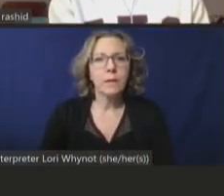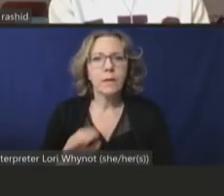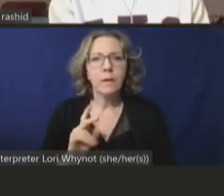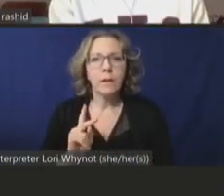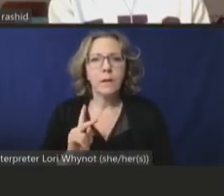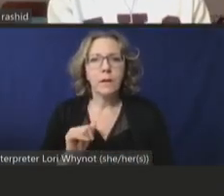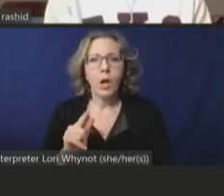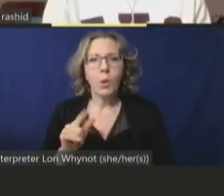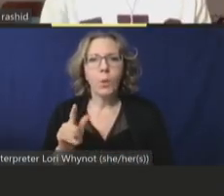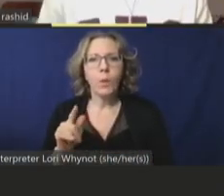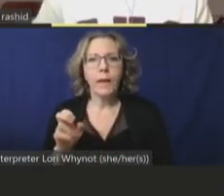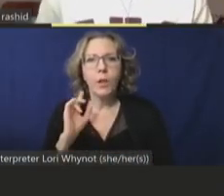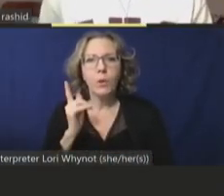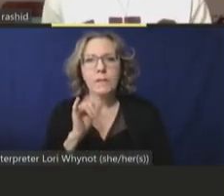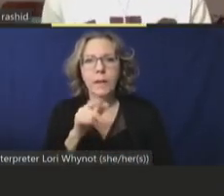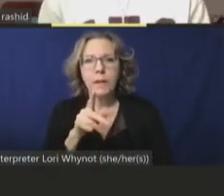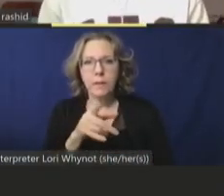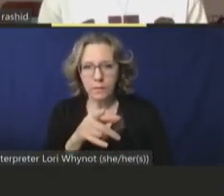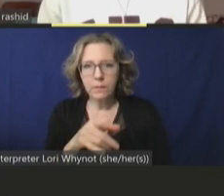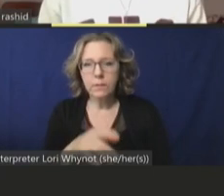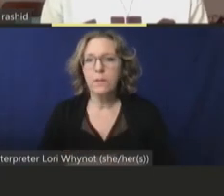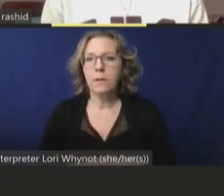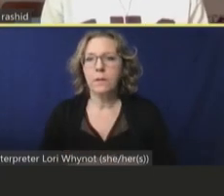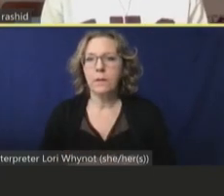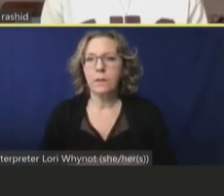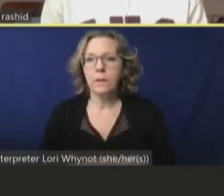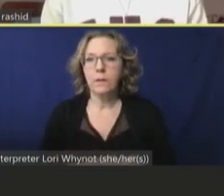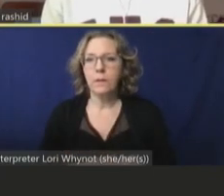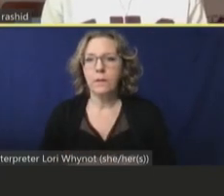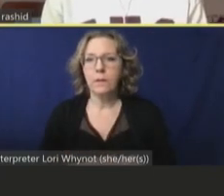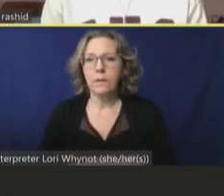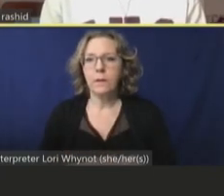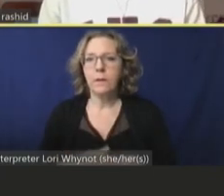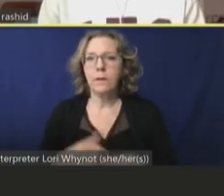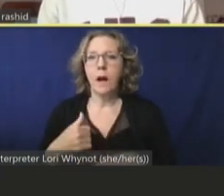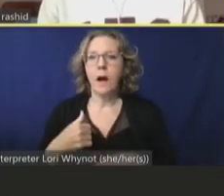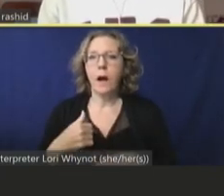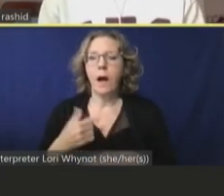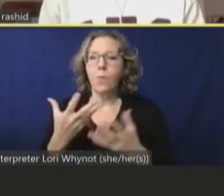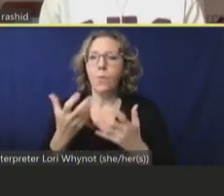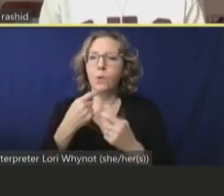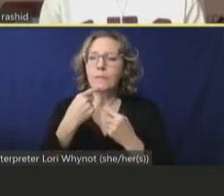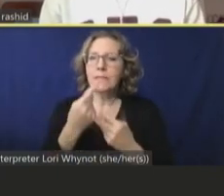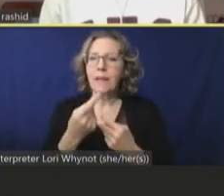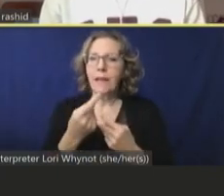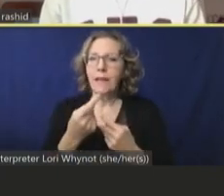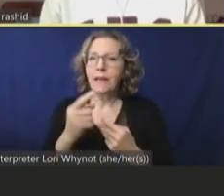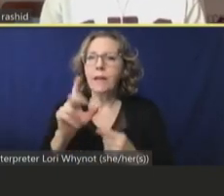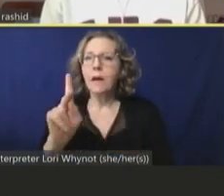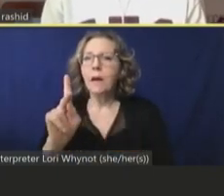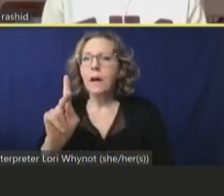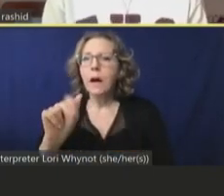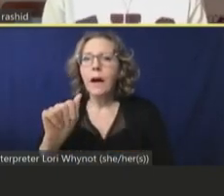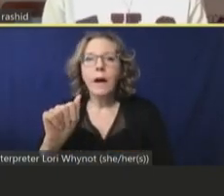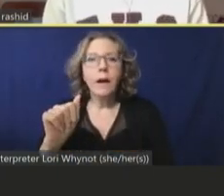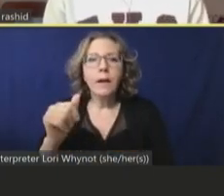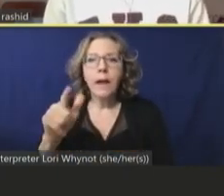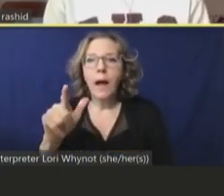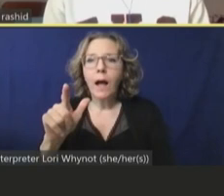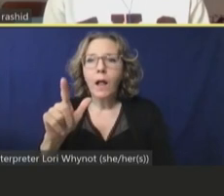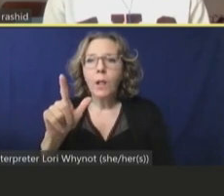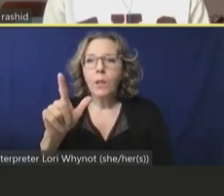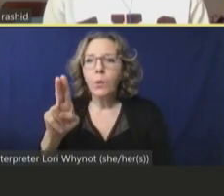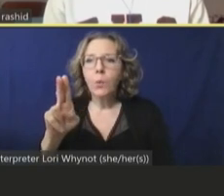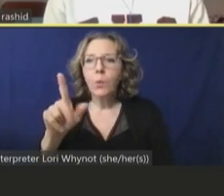Okay. Yeah, before you, I'm so happy to be here. I'm called Khalil Rashid. I'm